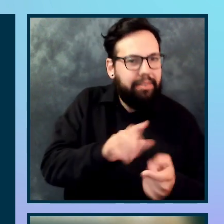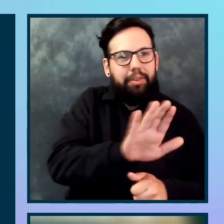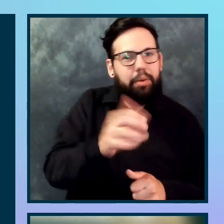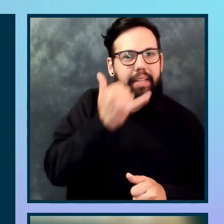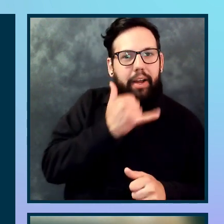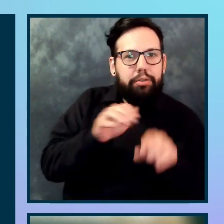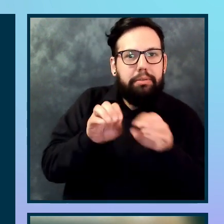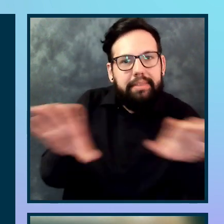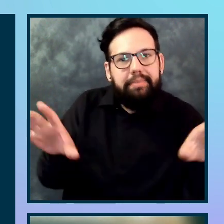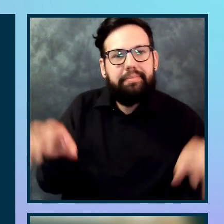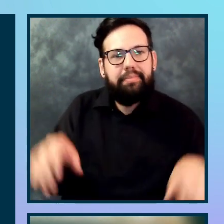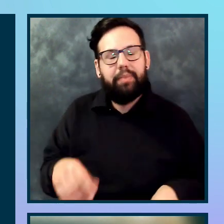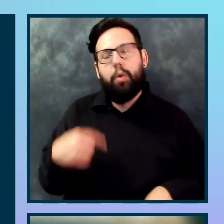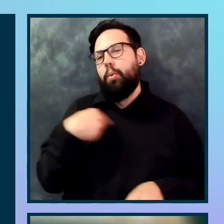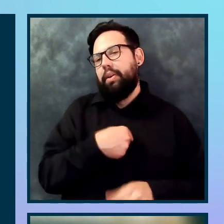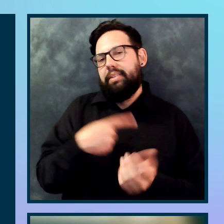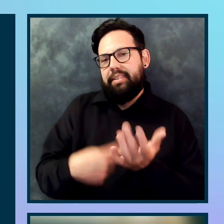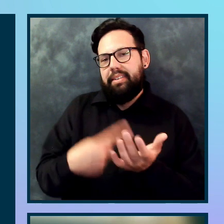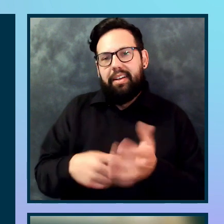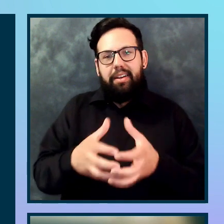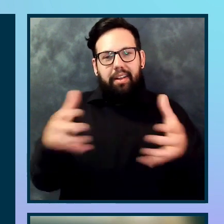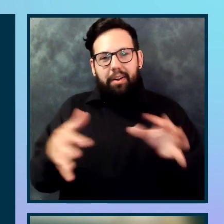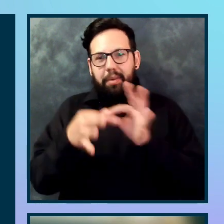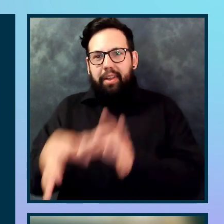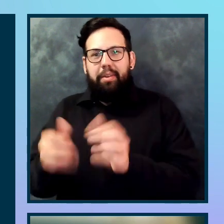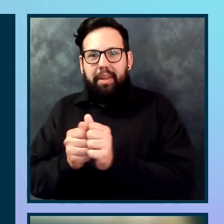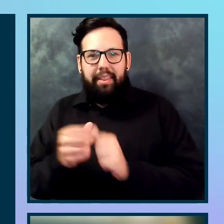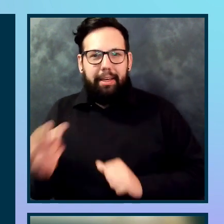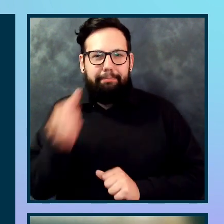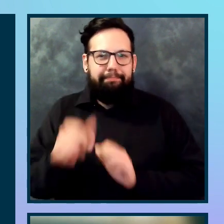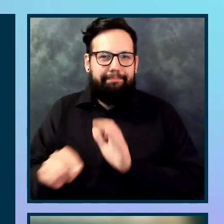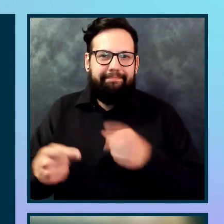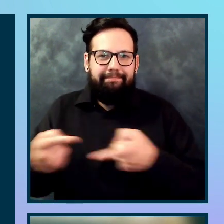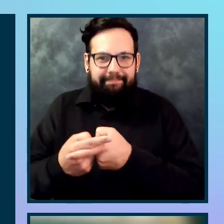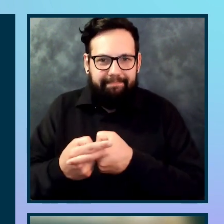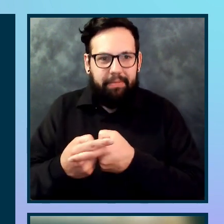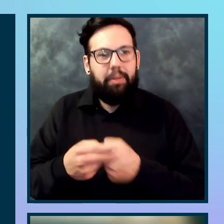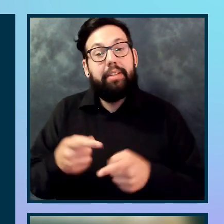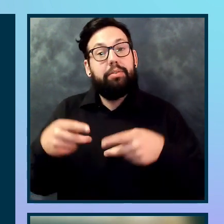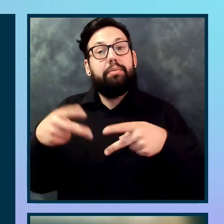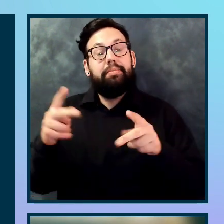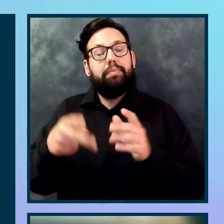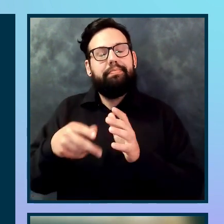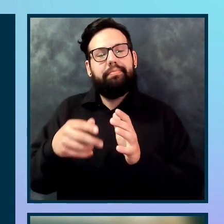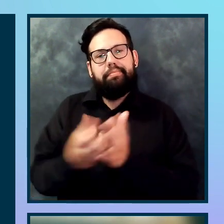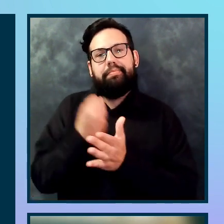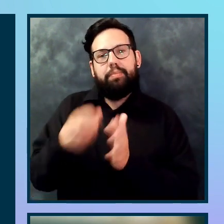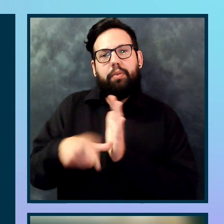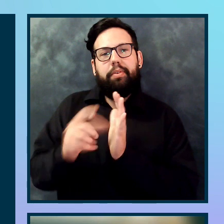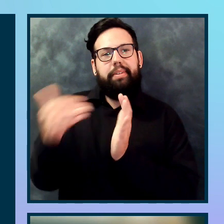So we've covered a lot in terms of the gotchas. So let's just go over them again. We've got default